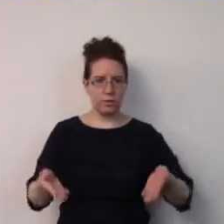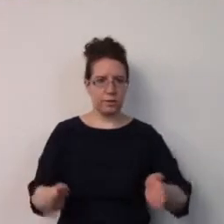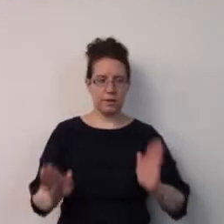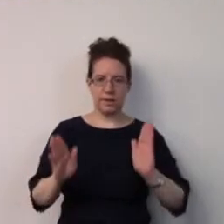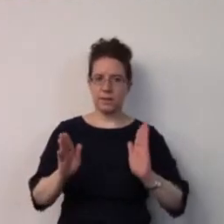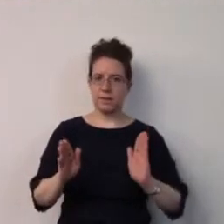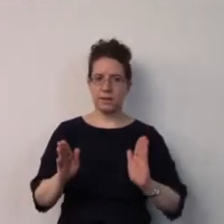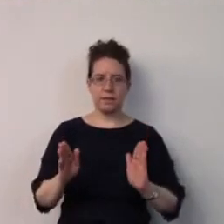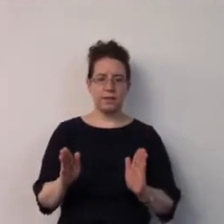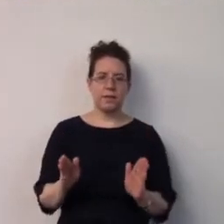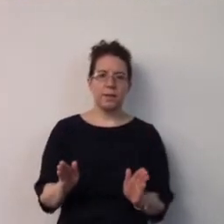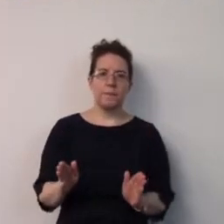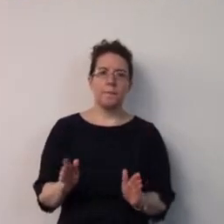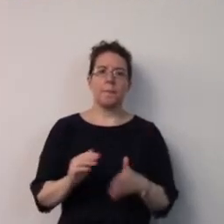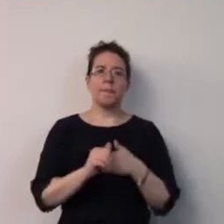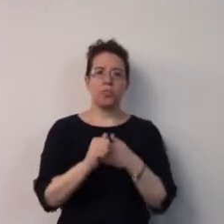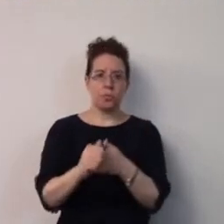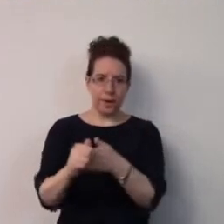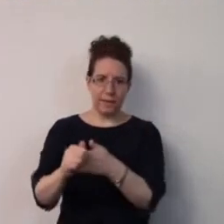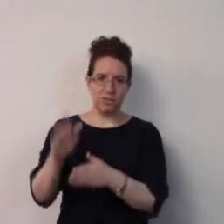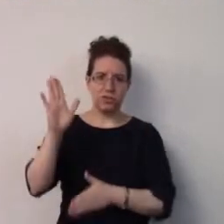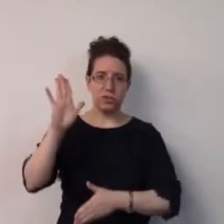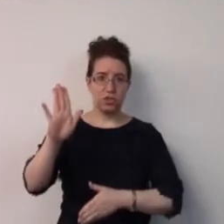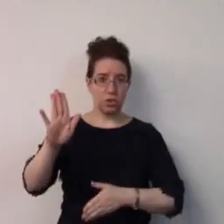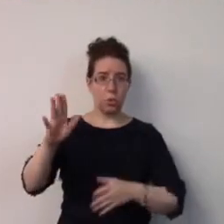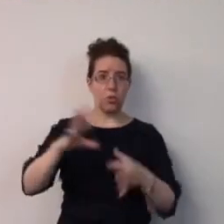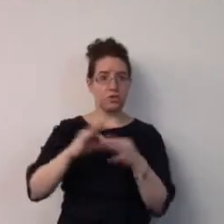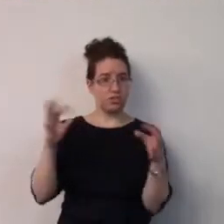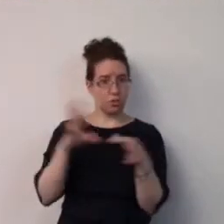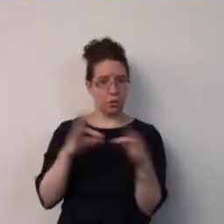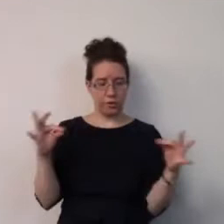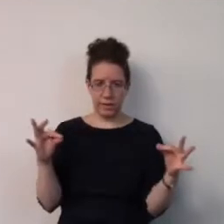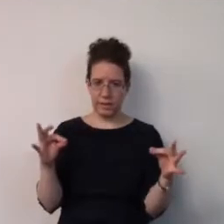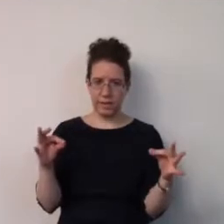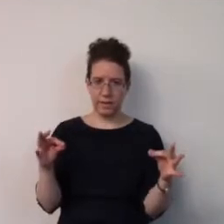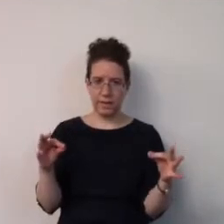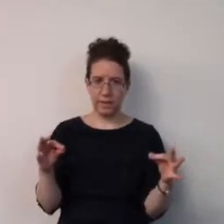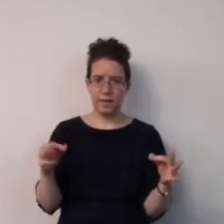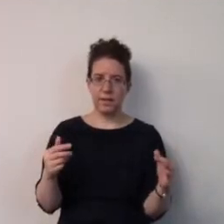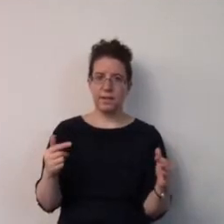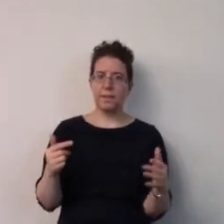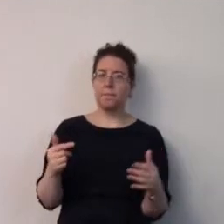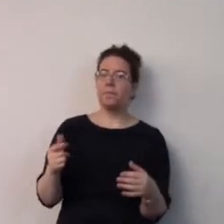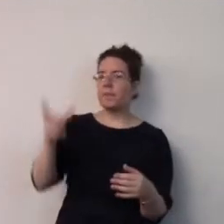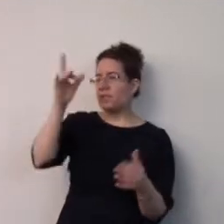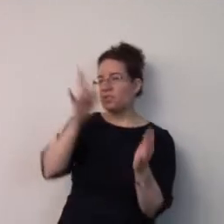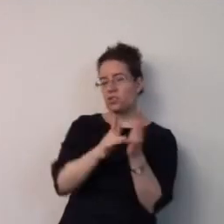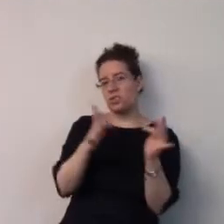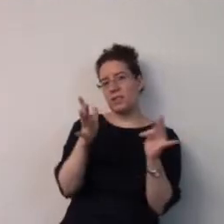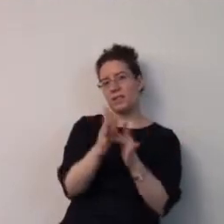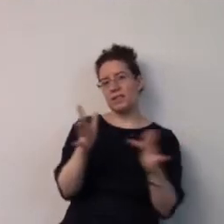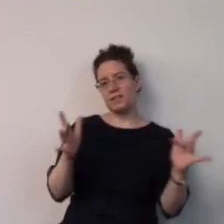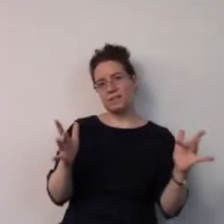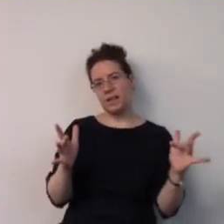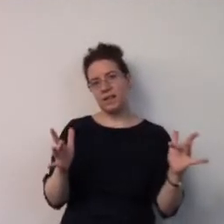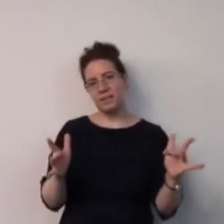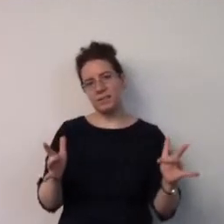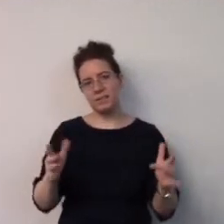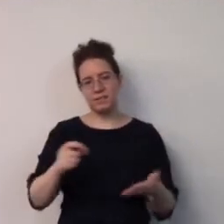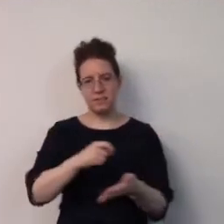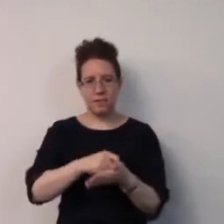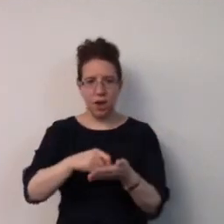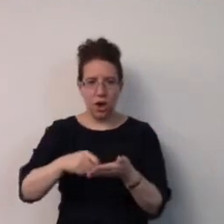my life. Let Him write the story of your life, because really, history is about Him. It's His